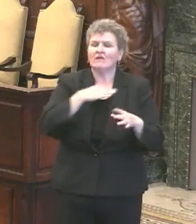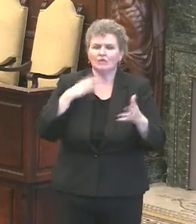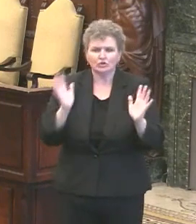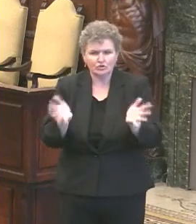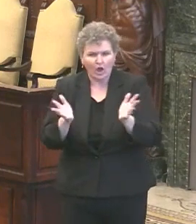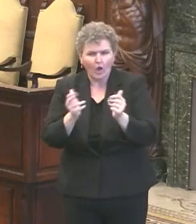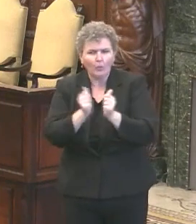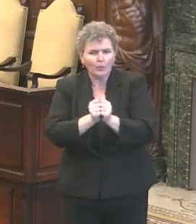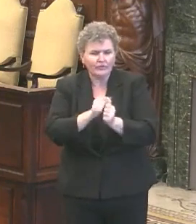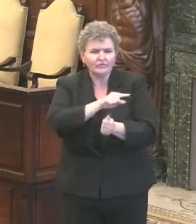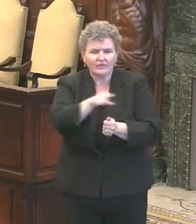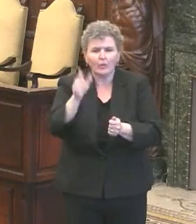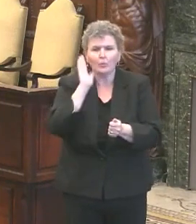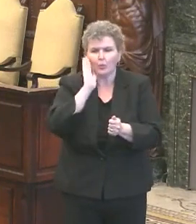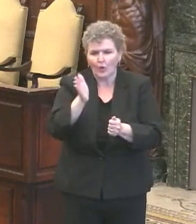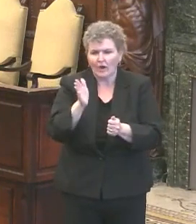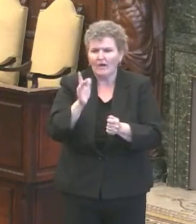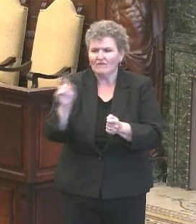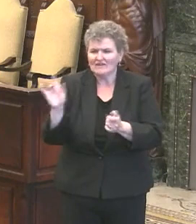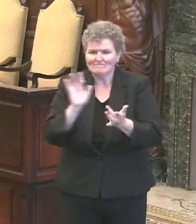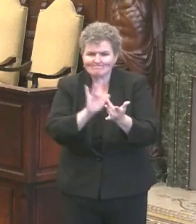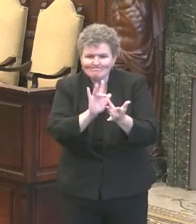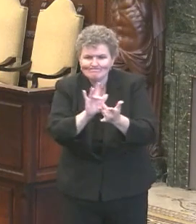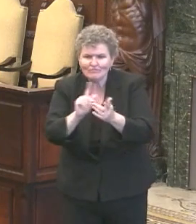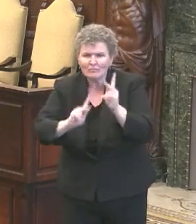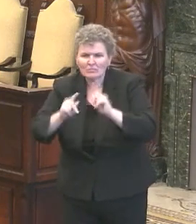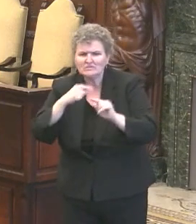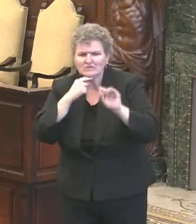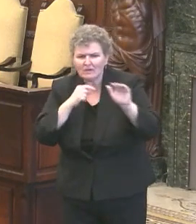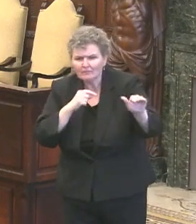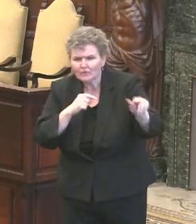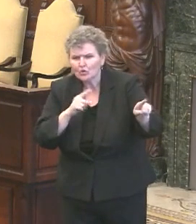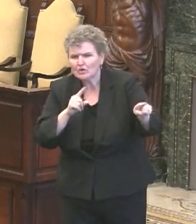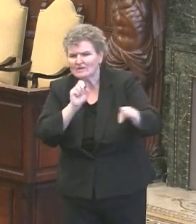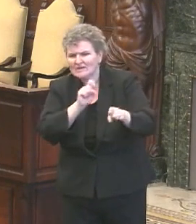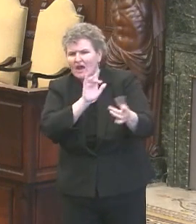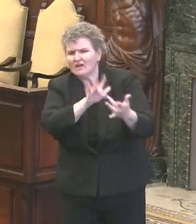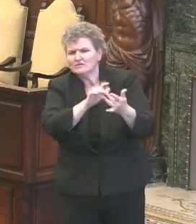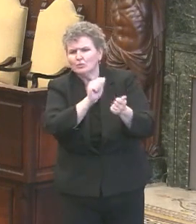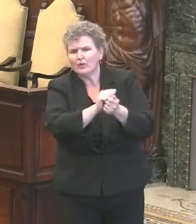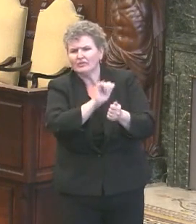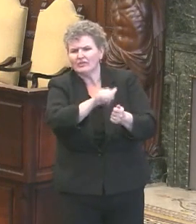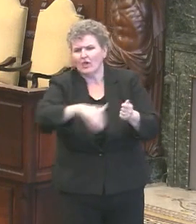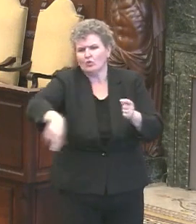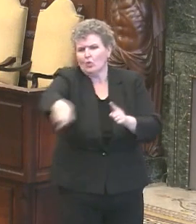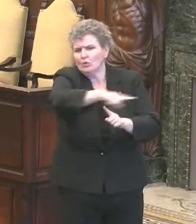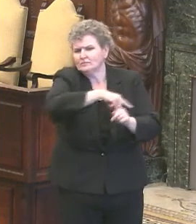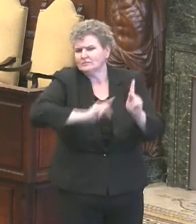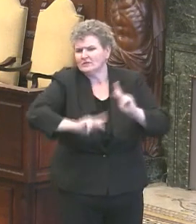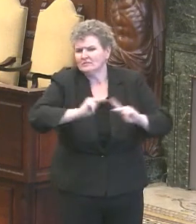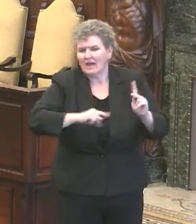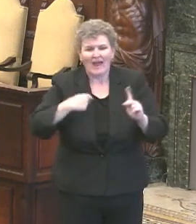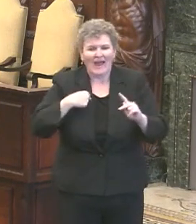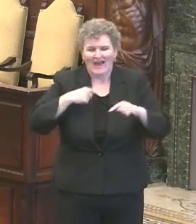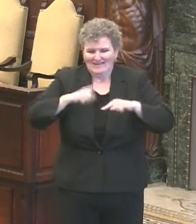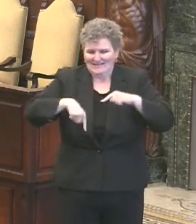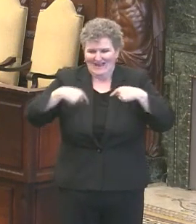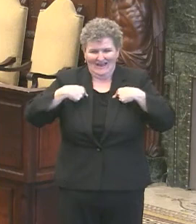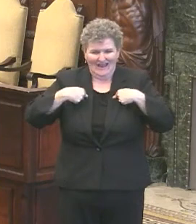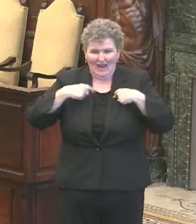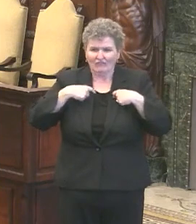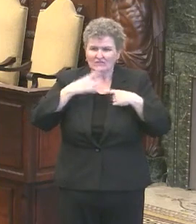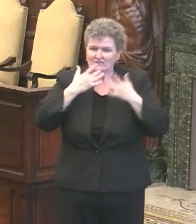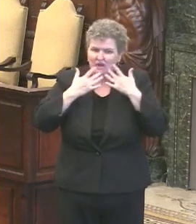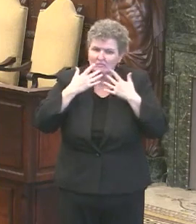case investigations, and they may tell people, okay, you need to notify these contacts because we don't have time to do it. We may notify those contacts.